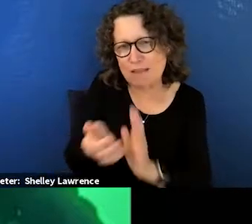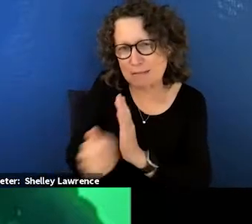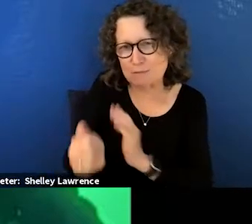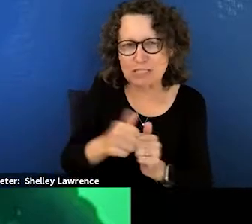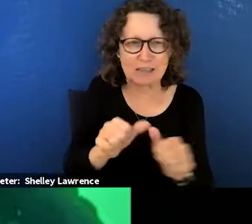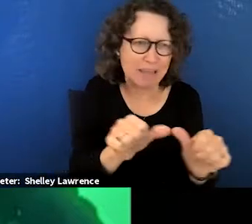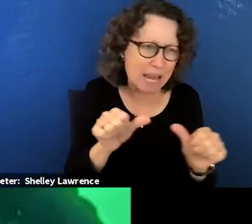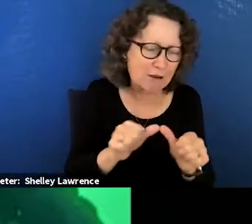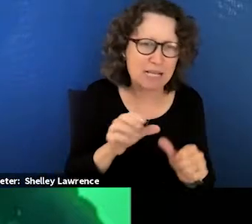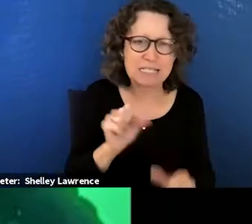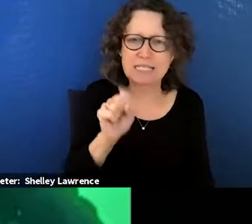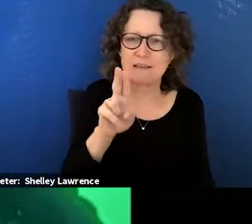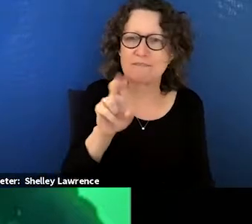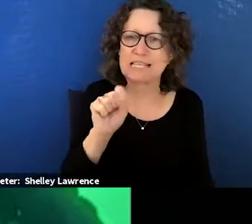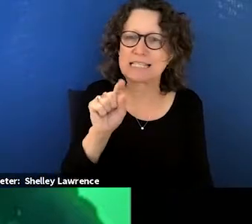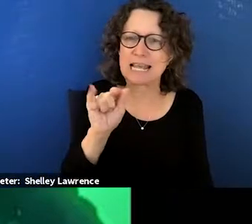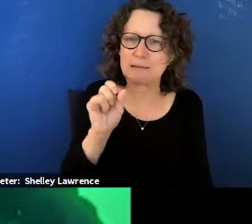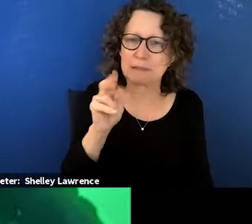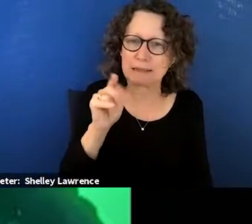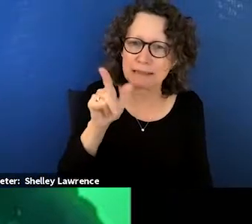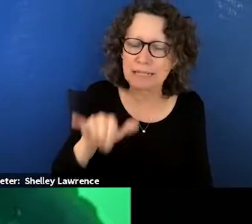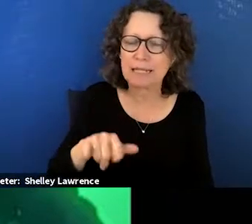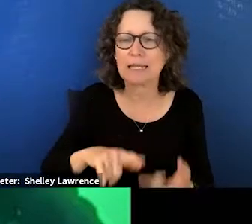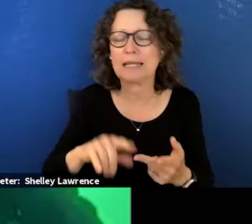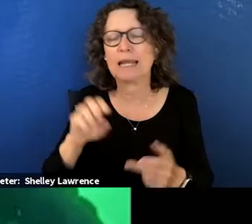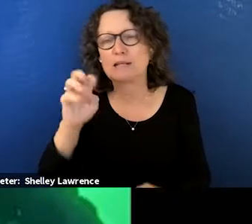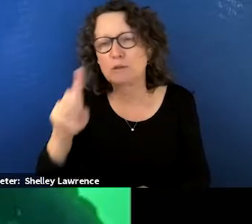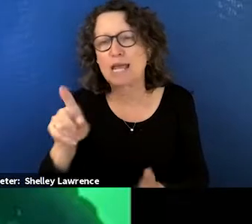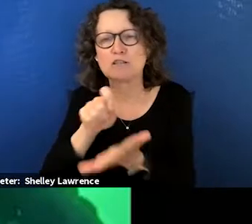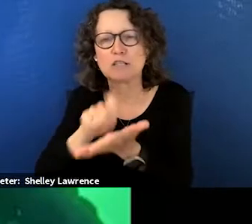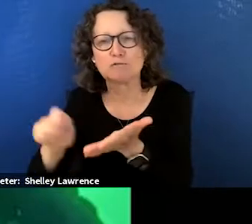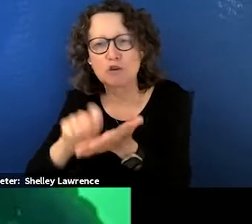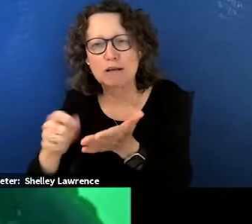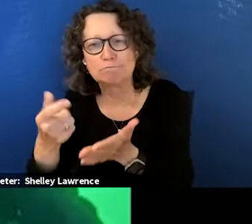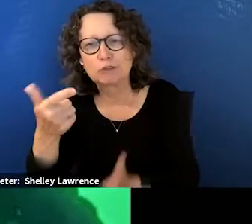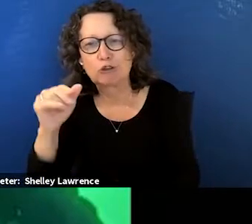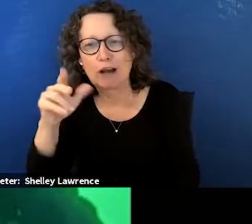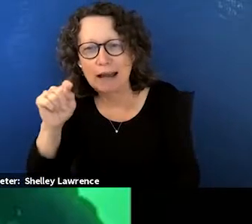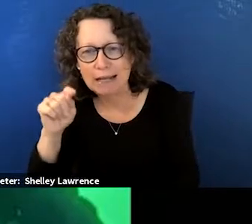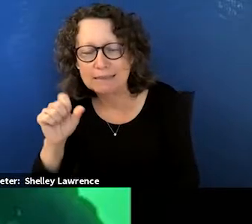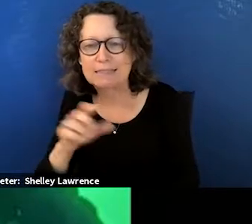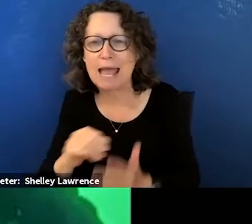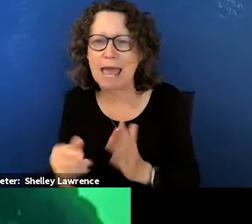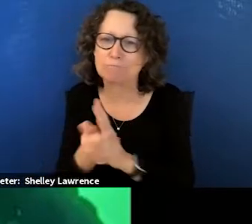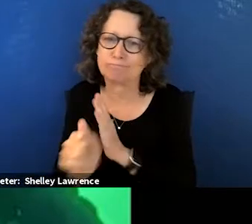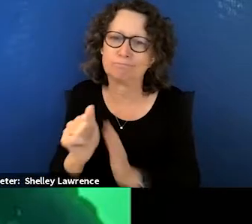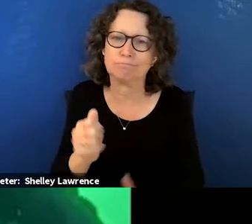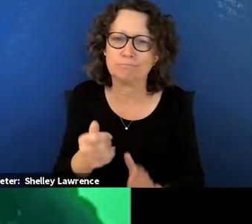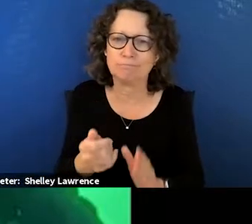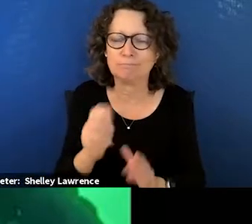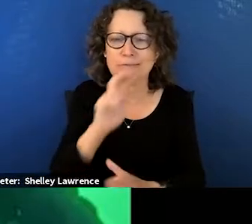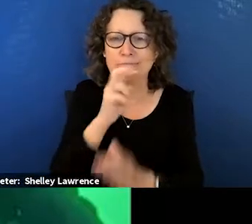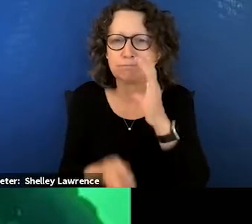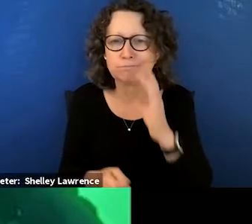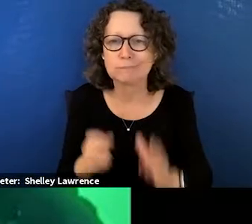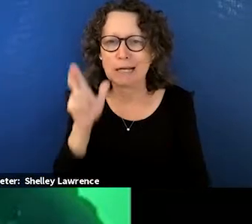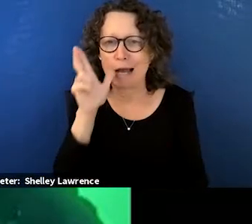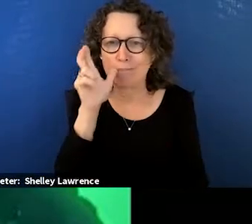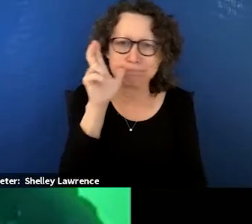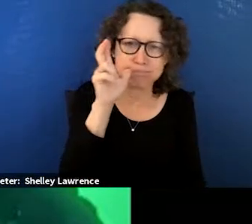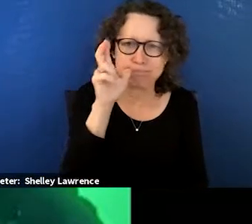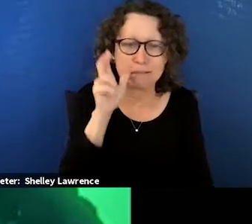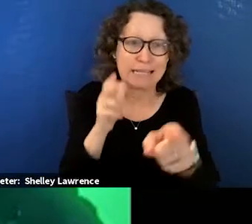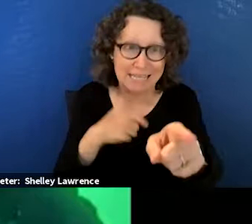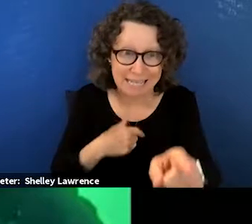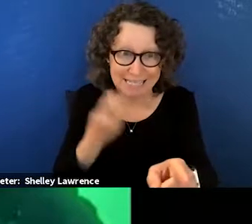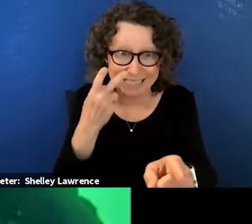the areas of sustainability, education, outreach, and grant writing, and is an avid scuba diver. Yes, that is him in this